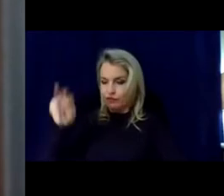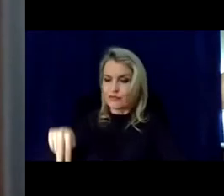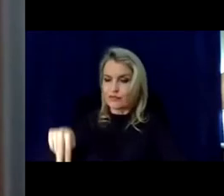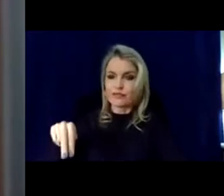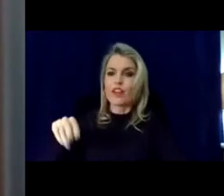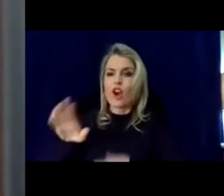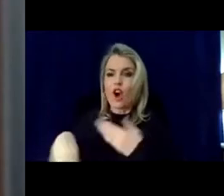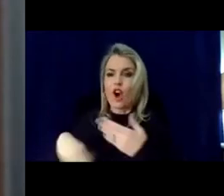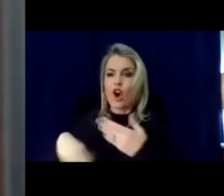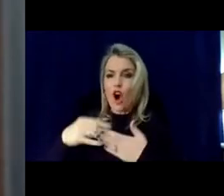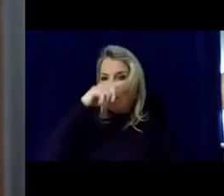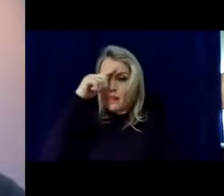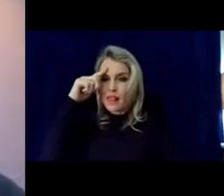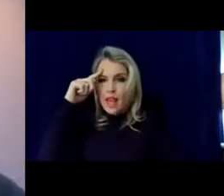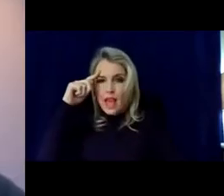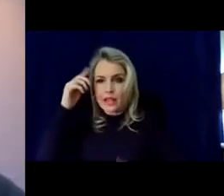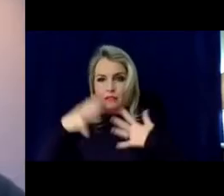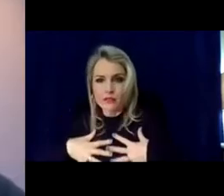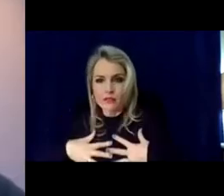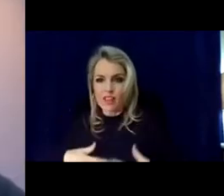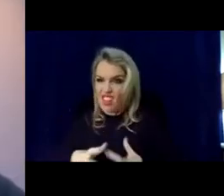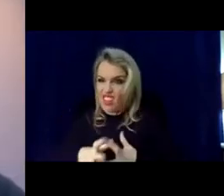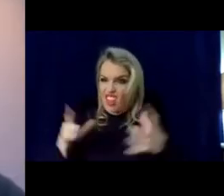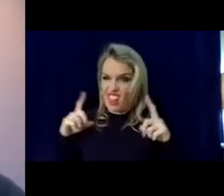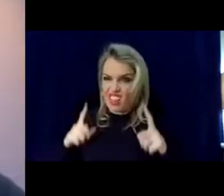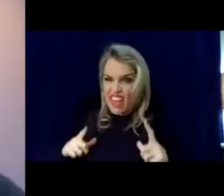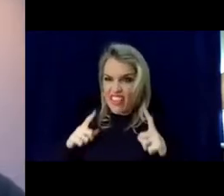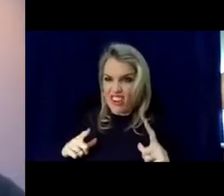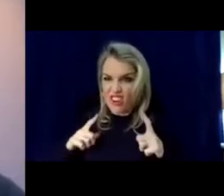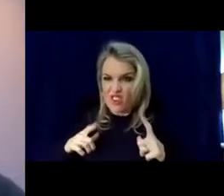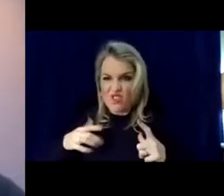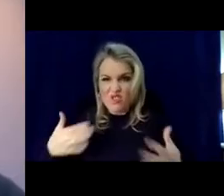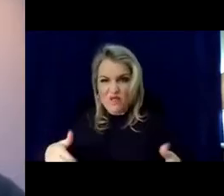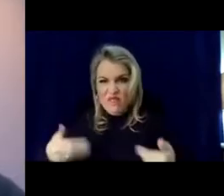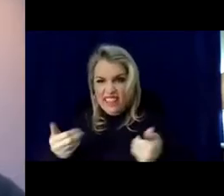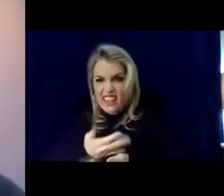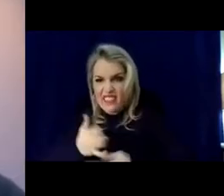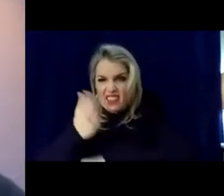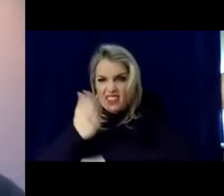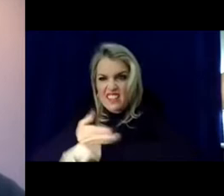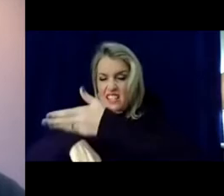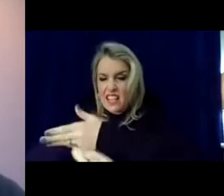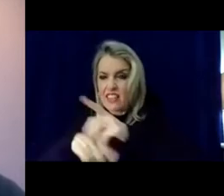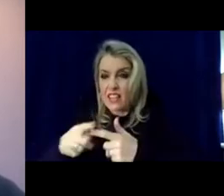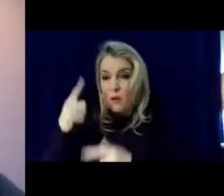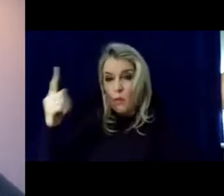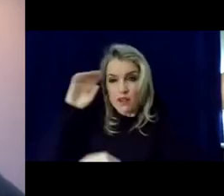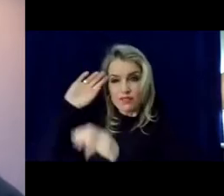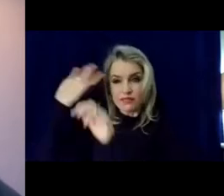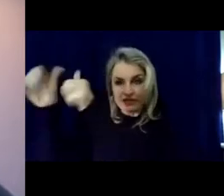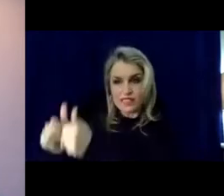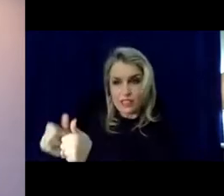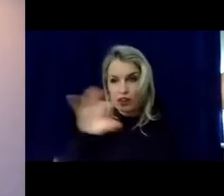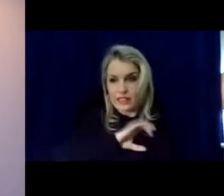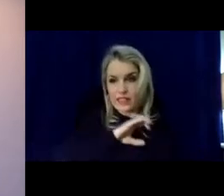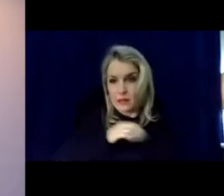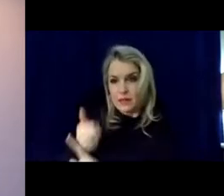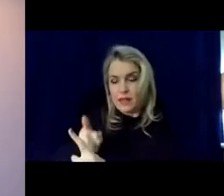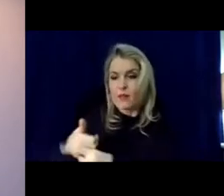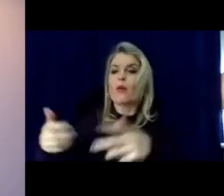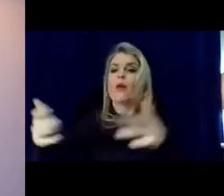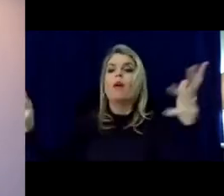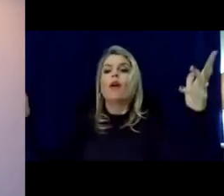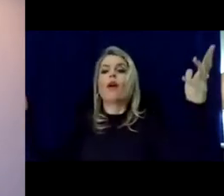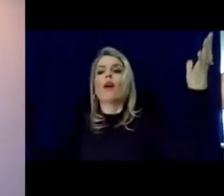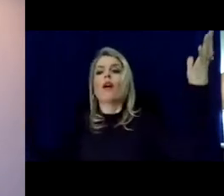black everything, a lot of leather. On the dresser sits a clunky statue of Clinton with arms wide, posing like Jesus.